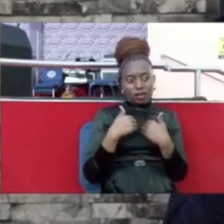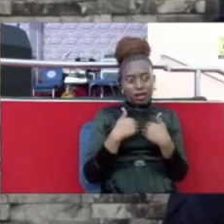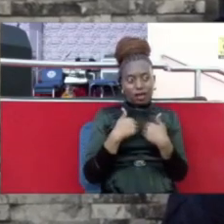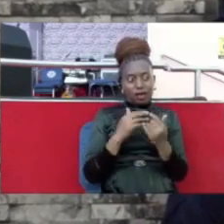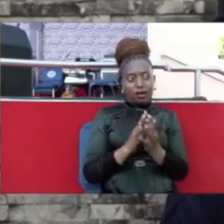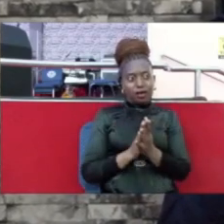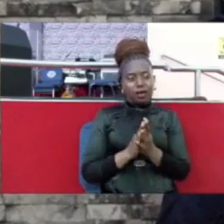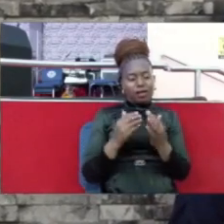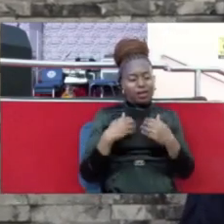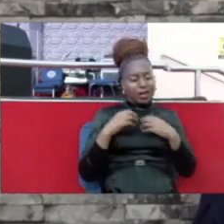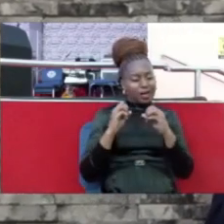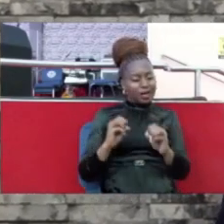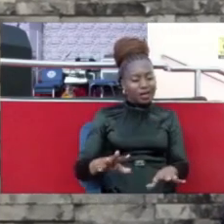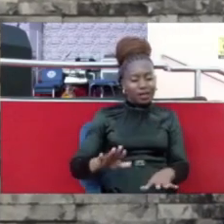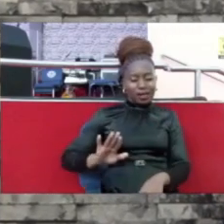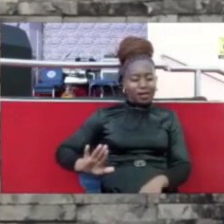She held nothing back.